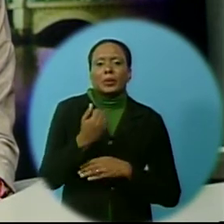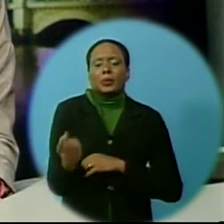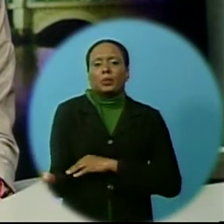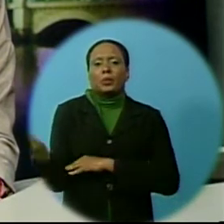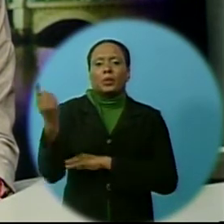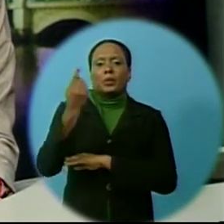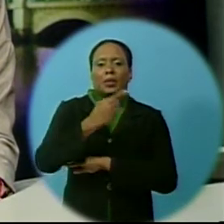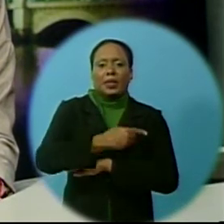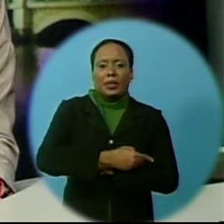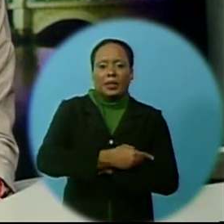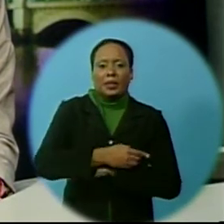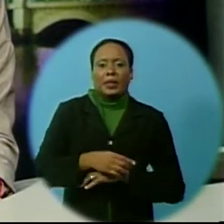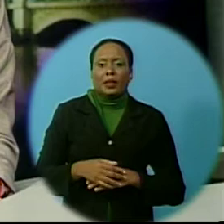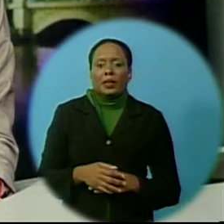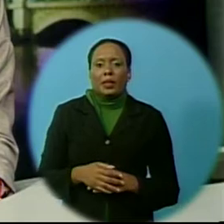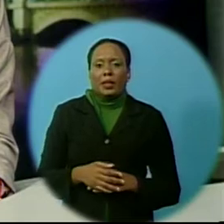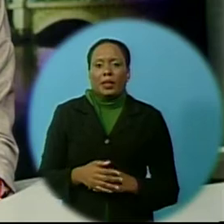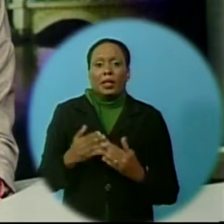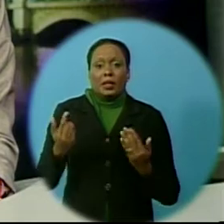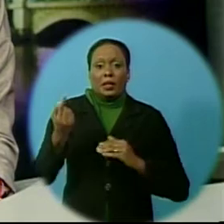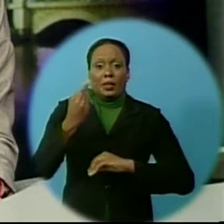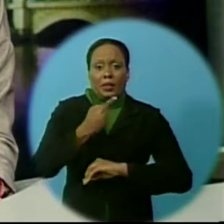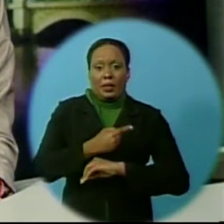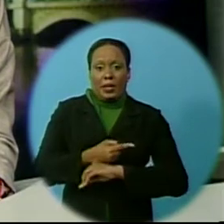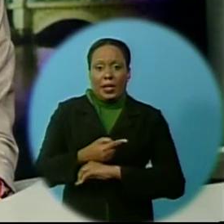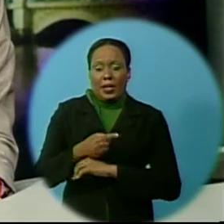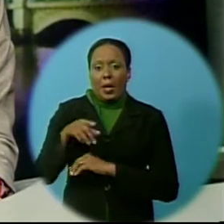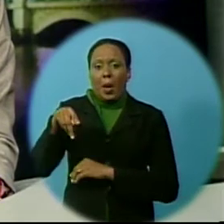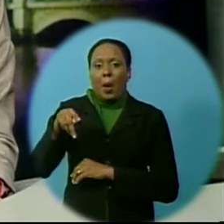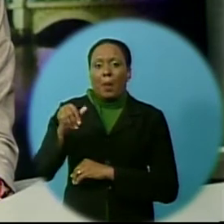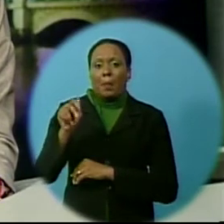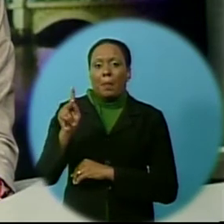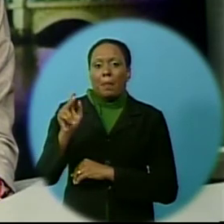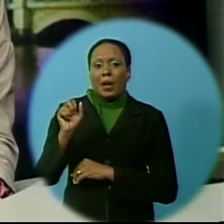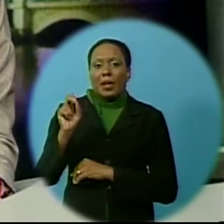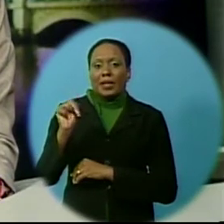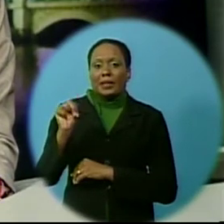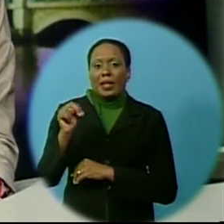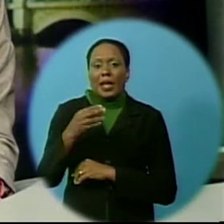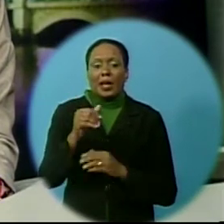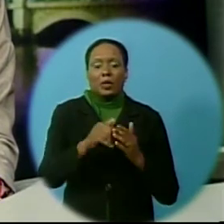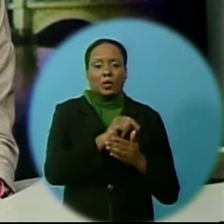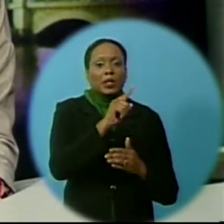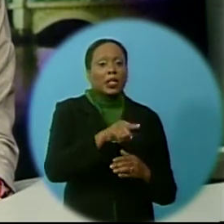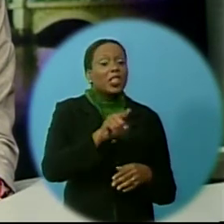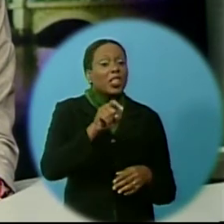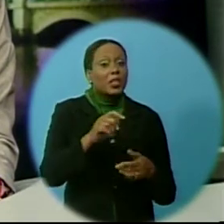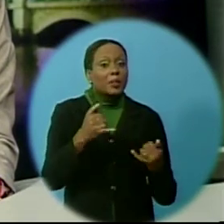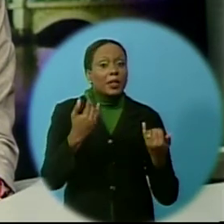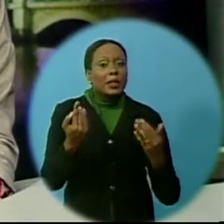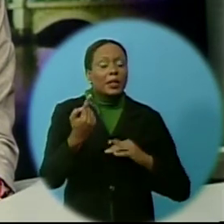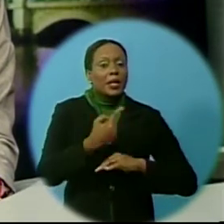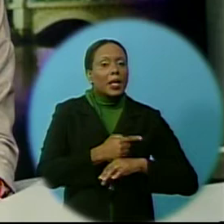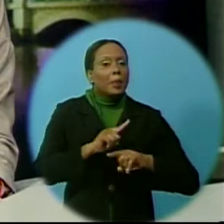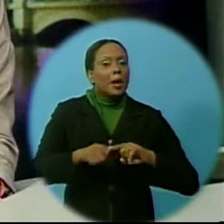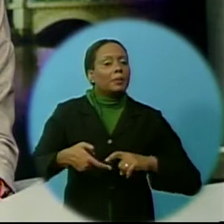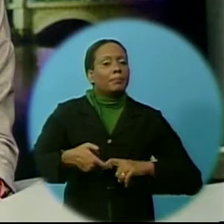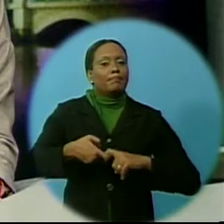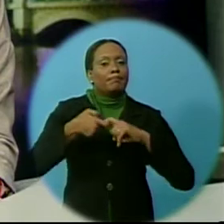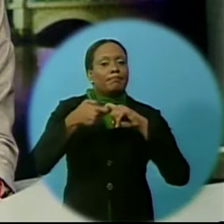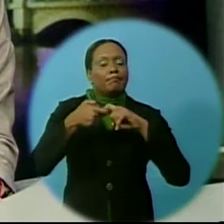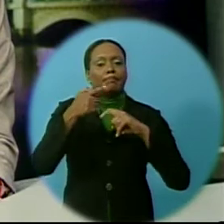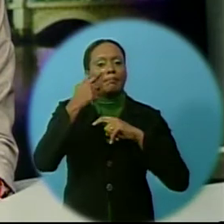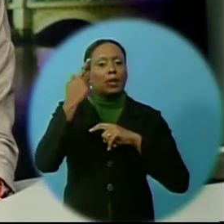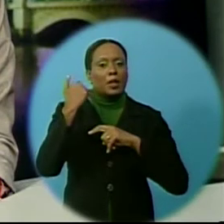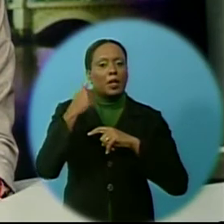in Sharjah, the second day's play of the third test between Pakistan and New Zealand was suspended after the news of Hughes' death spread an hour